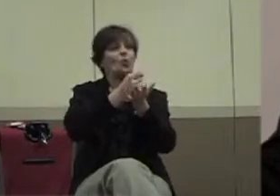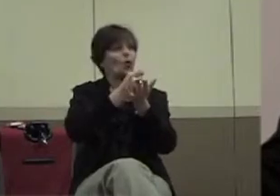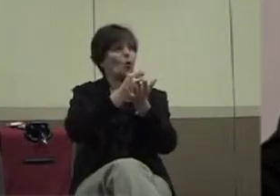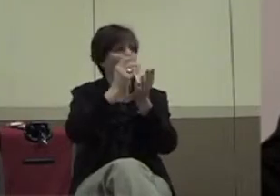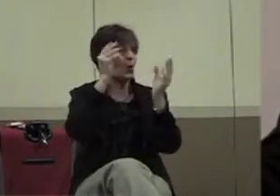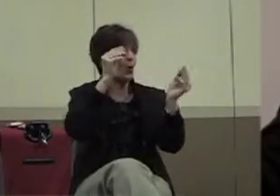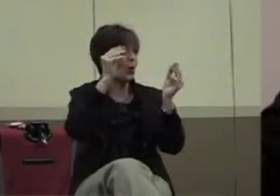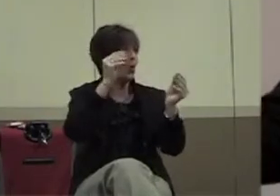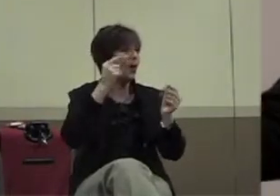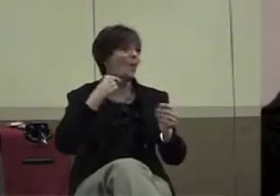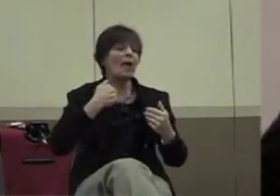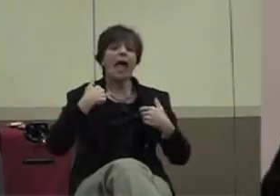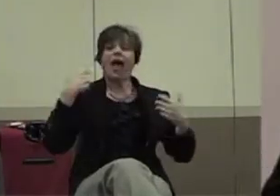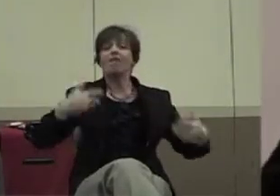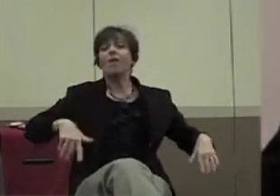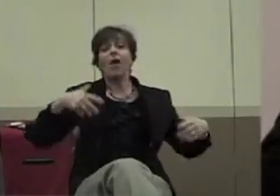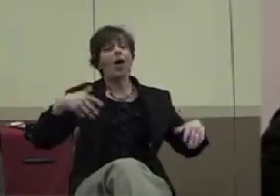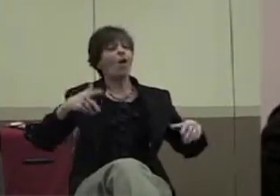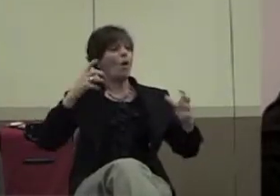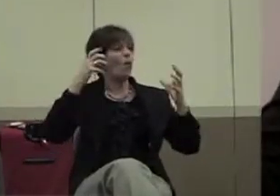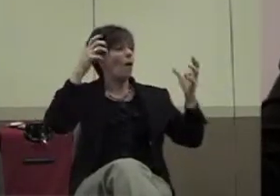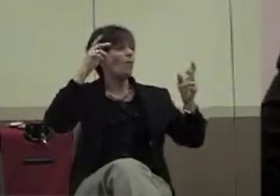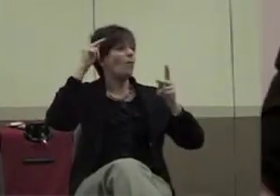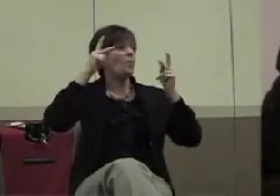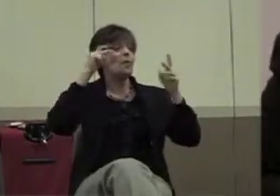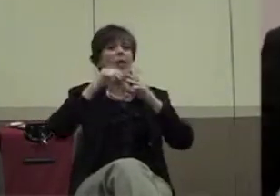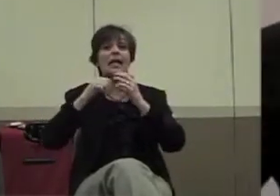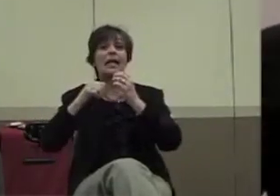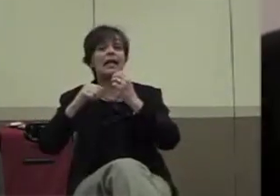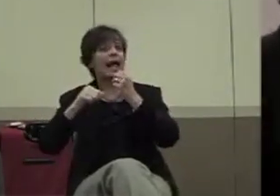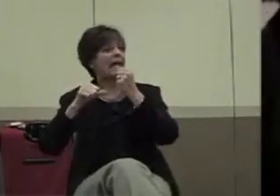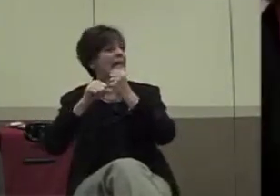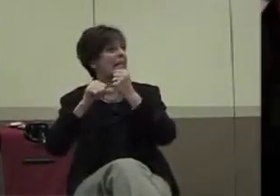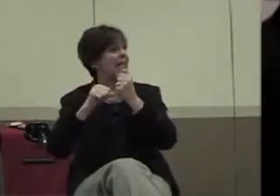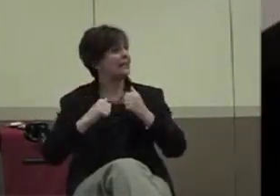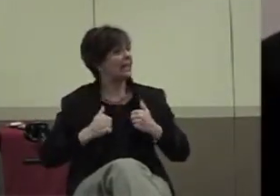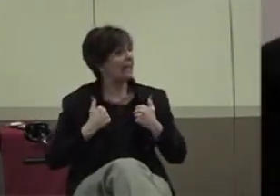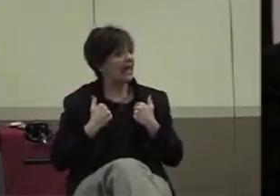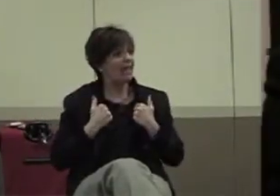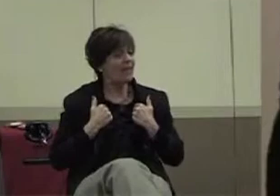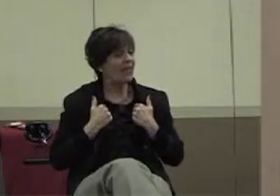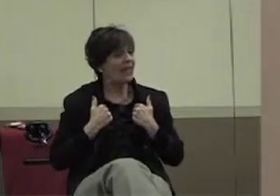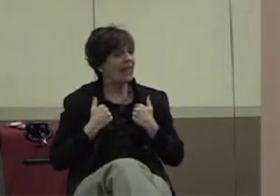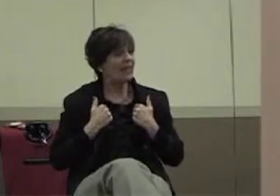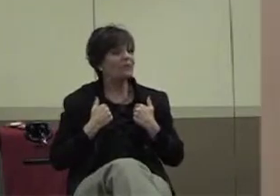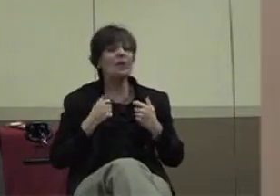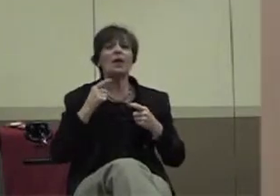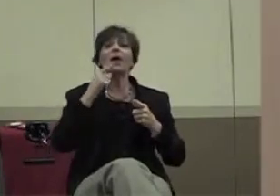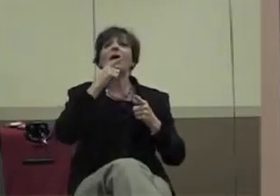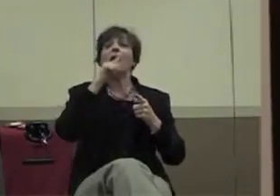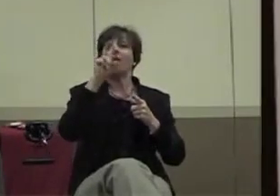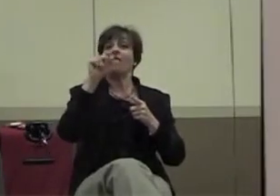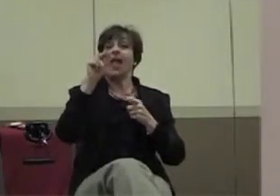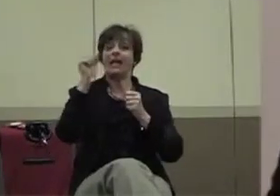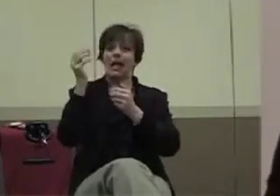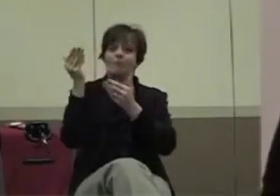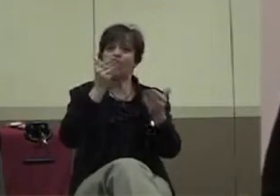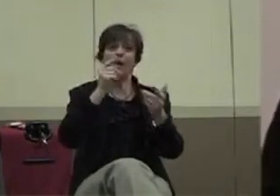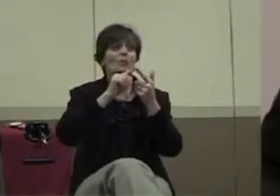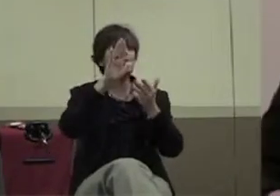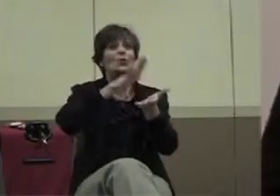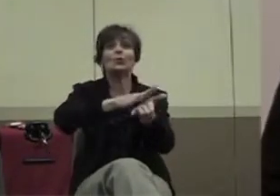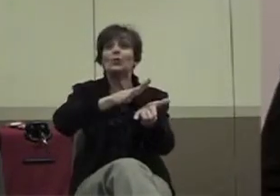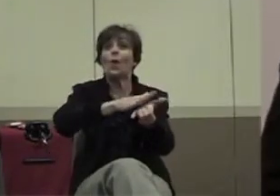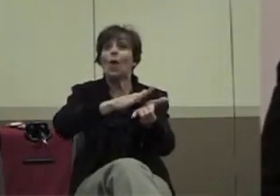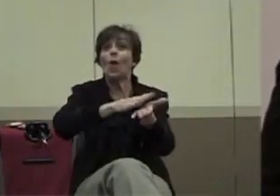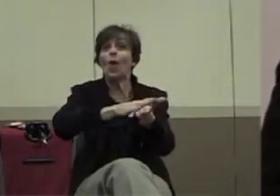people out there in assisted living that the van would even bring them to your school. And they're